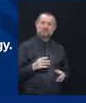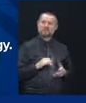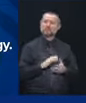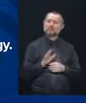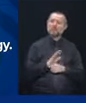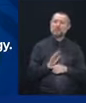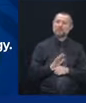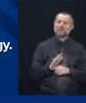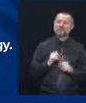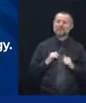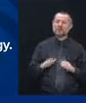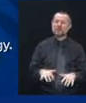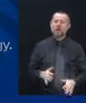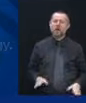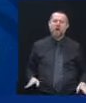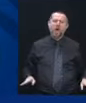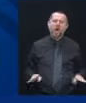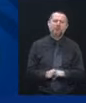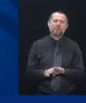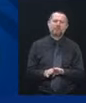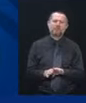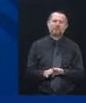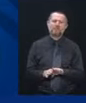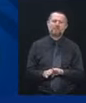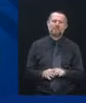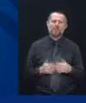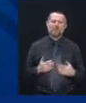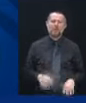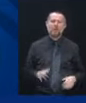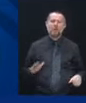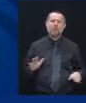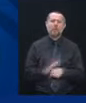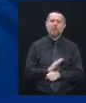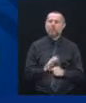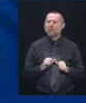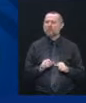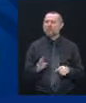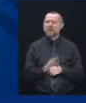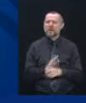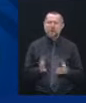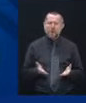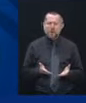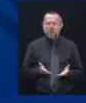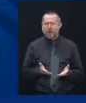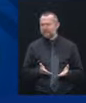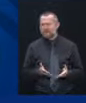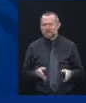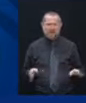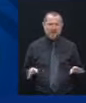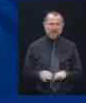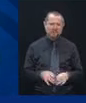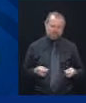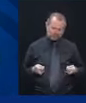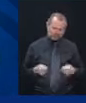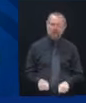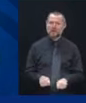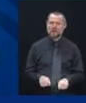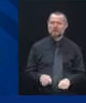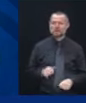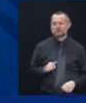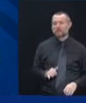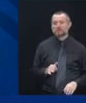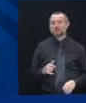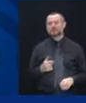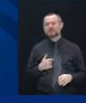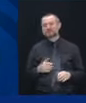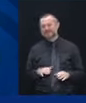you stopped an entire industry. Everybody understands why, but we have to now nurture